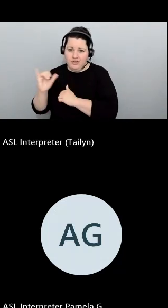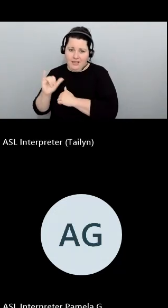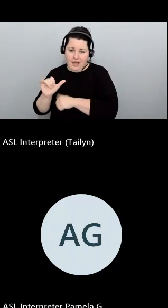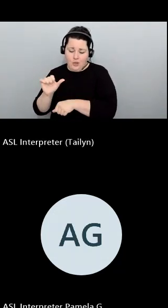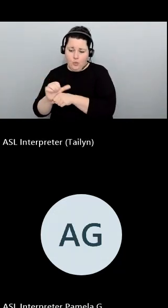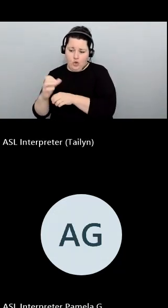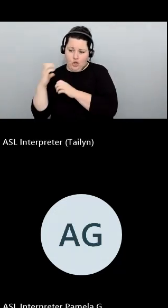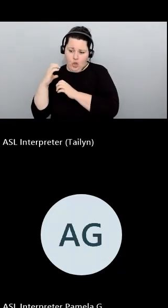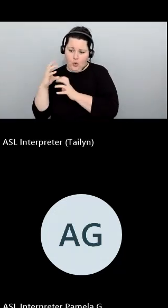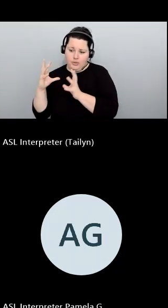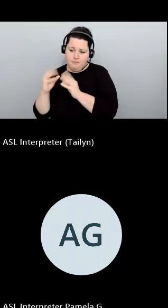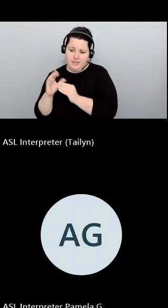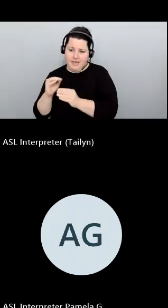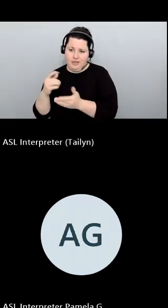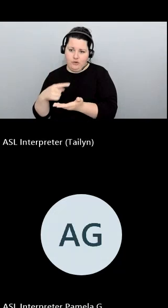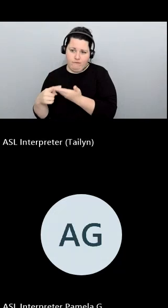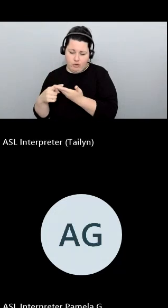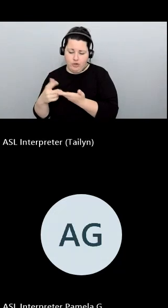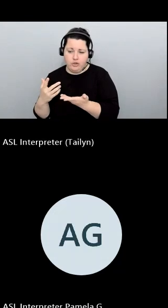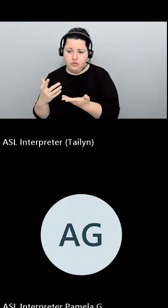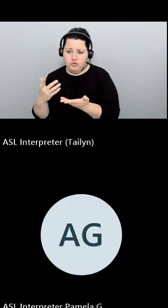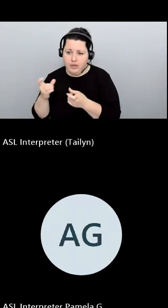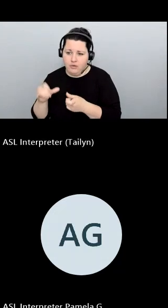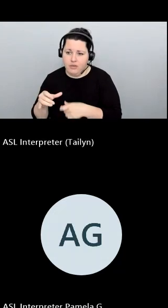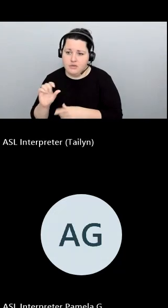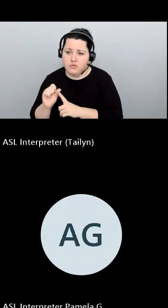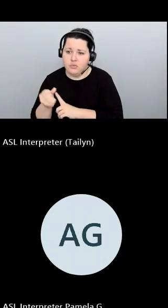handle things like that.